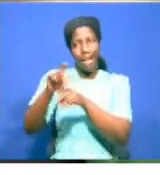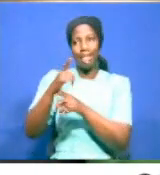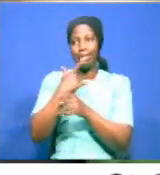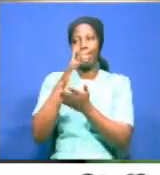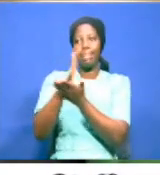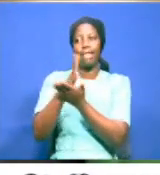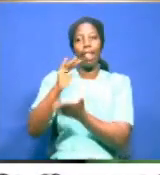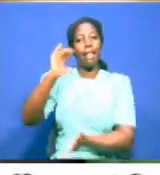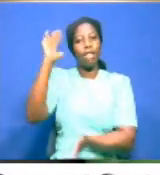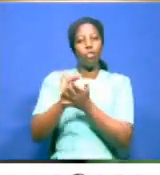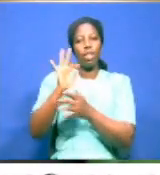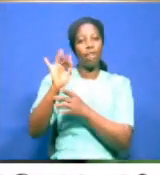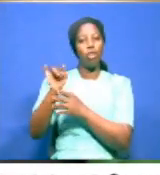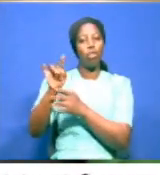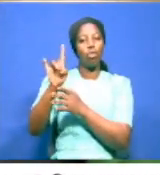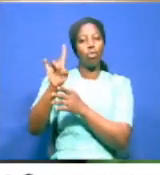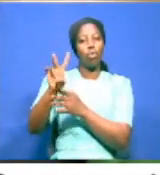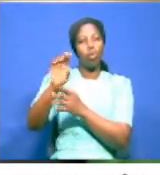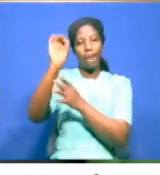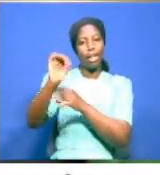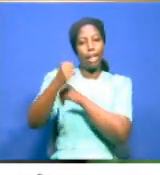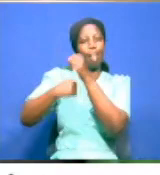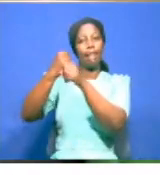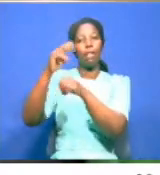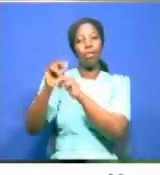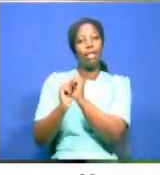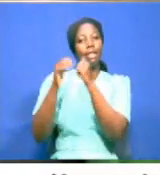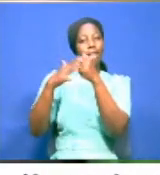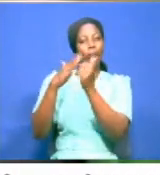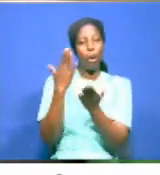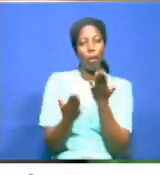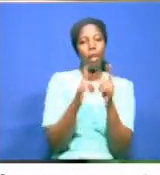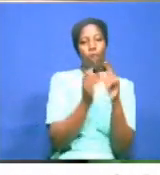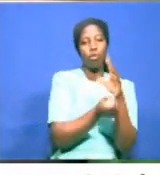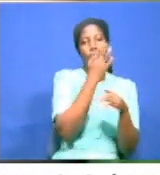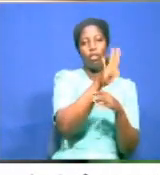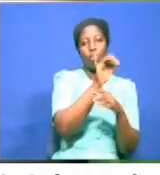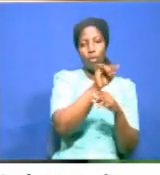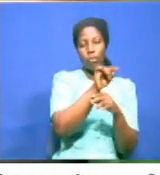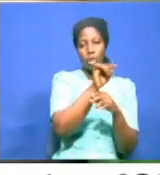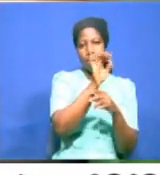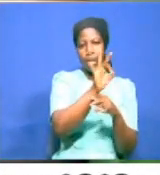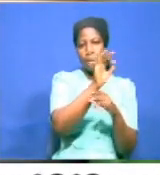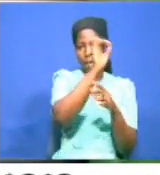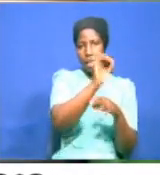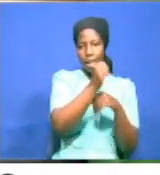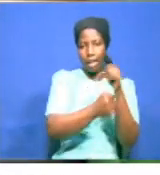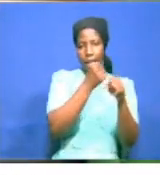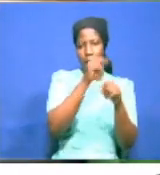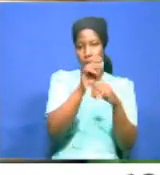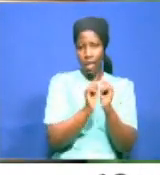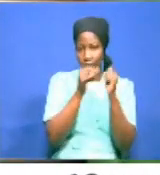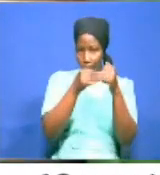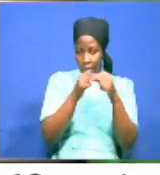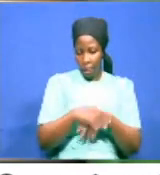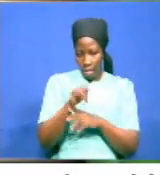down to 3.2% in 2019 compared to a growth of 4.3% in 2018.